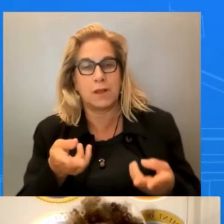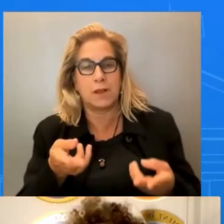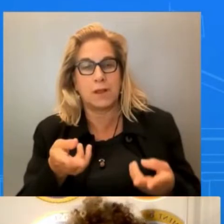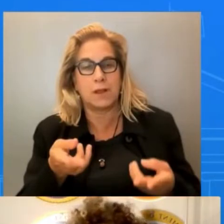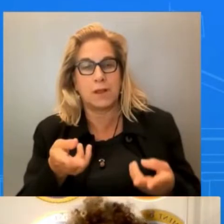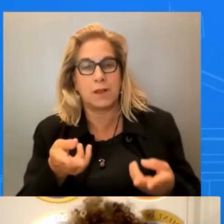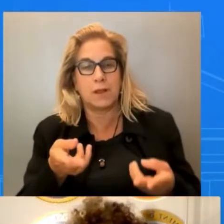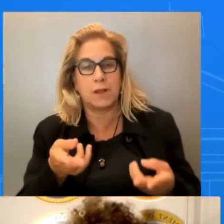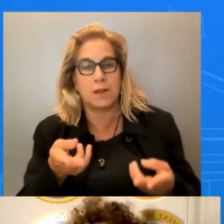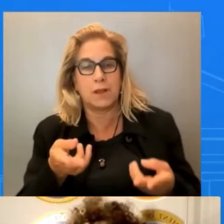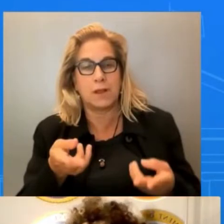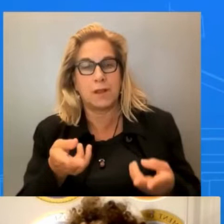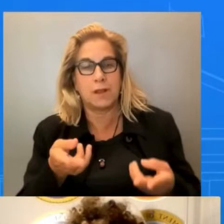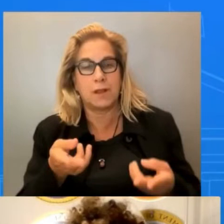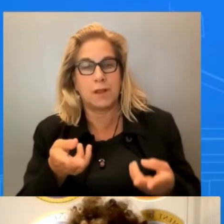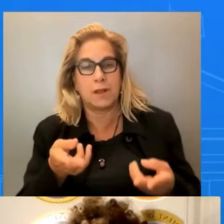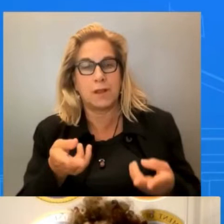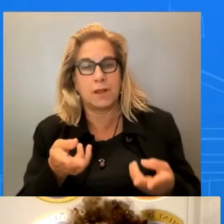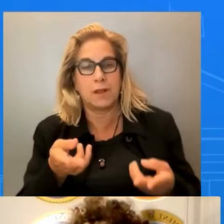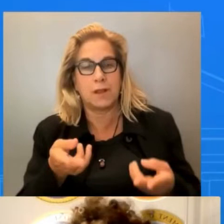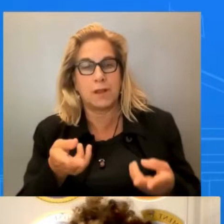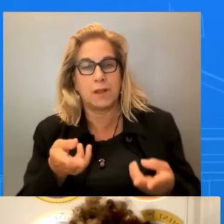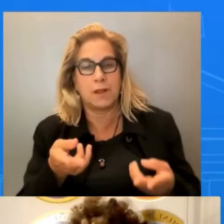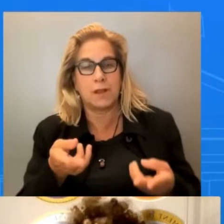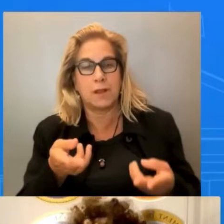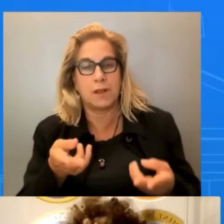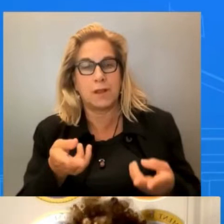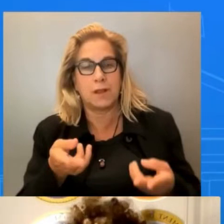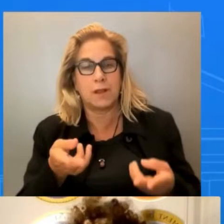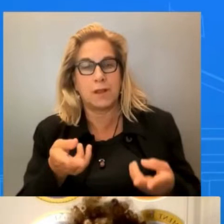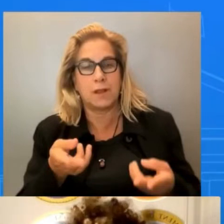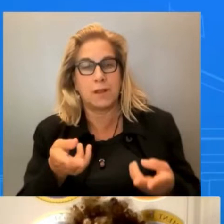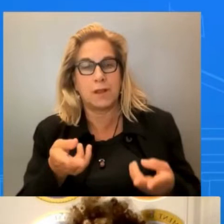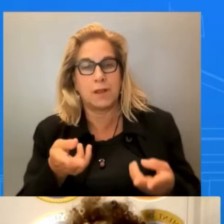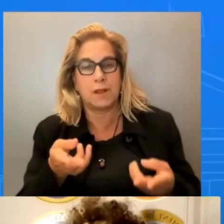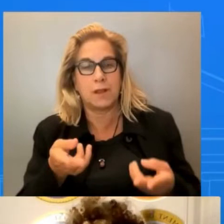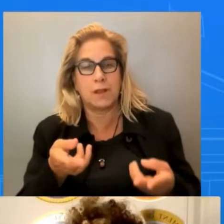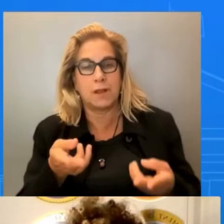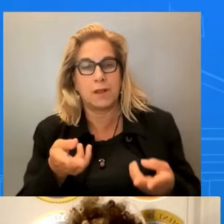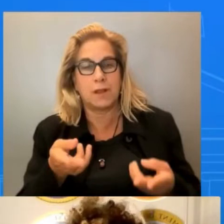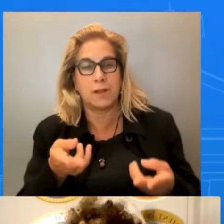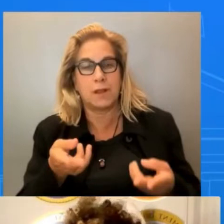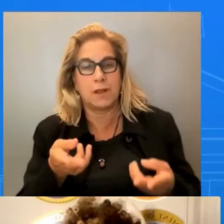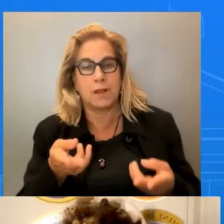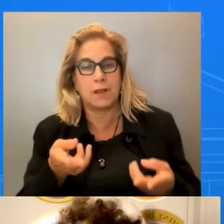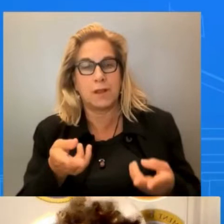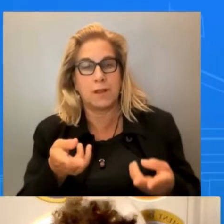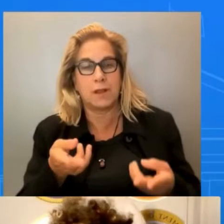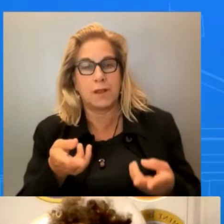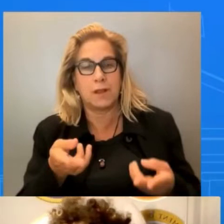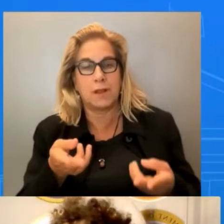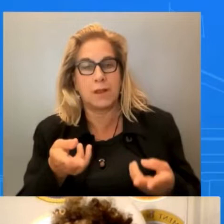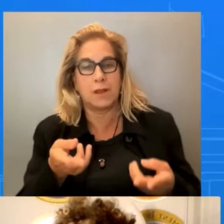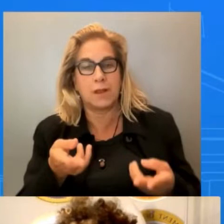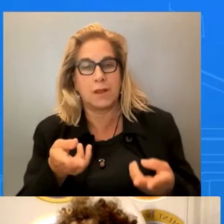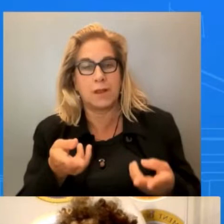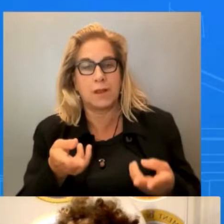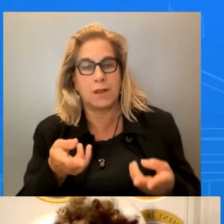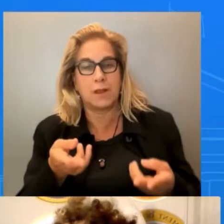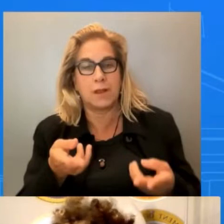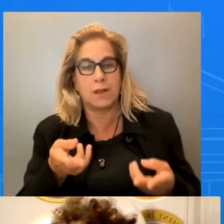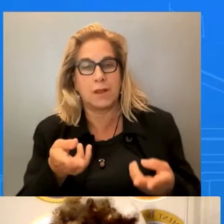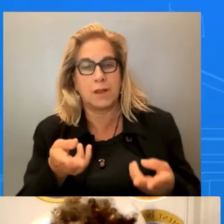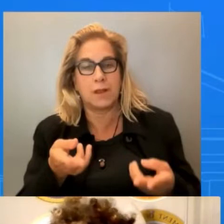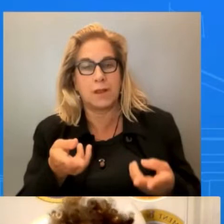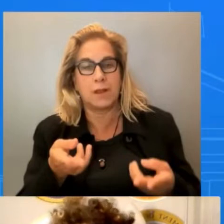day is highlight race at every single turn. At every turn. It's